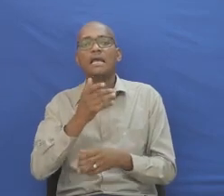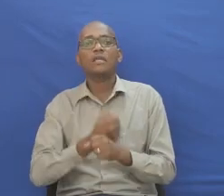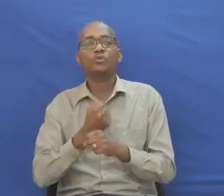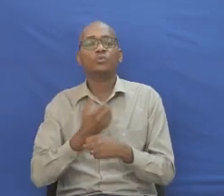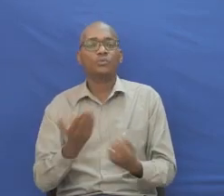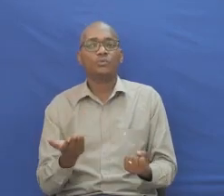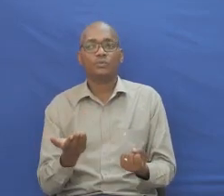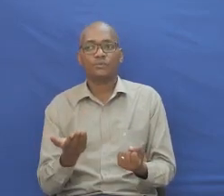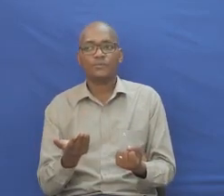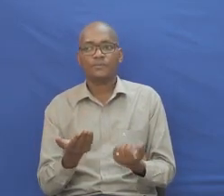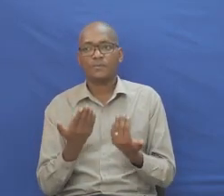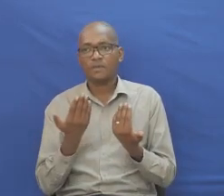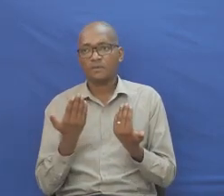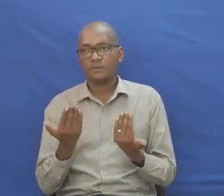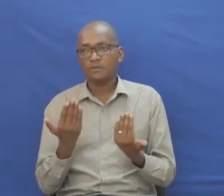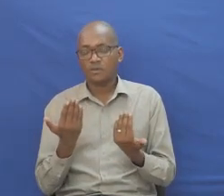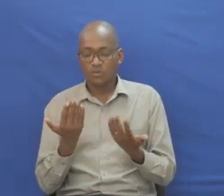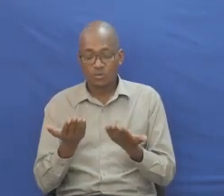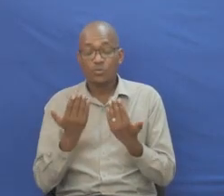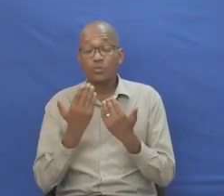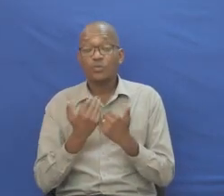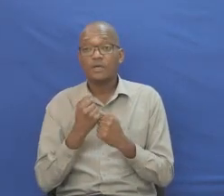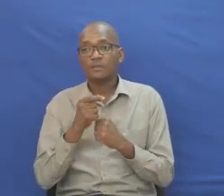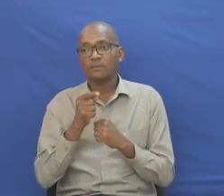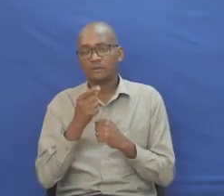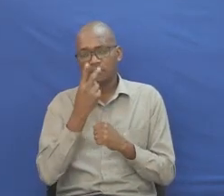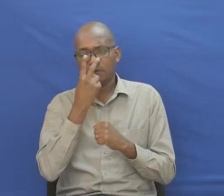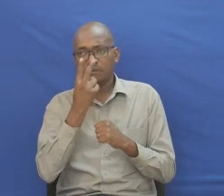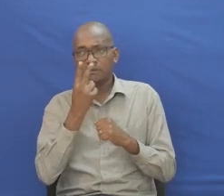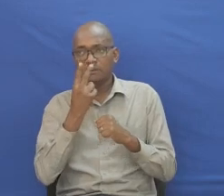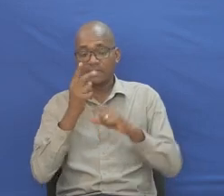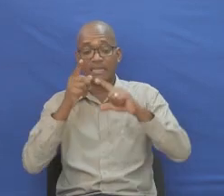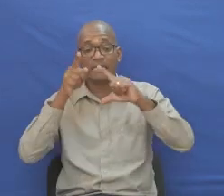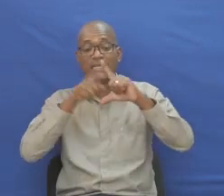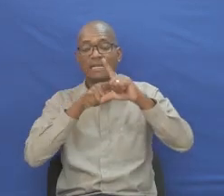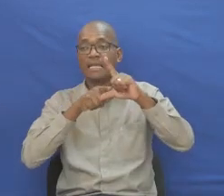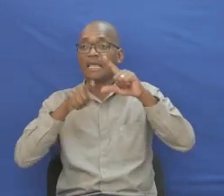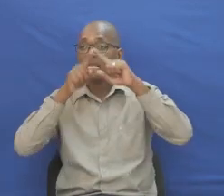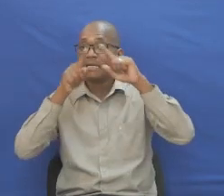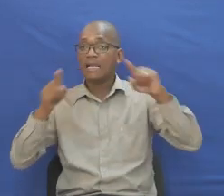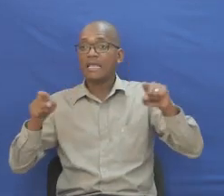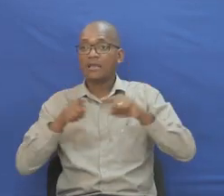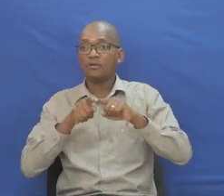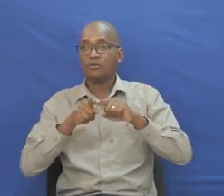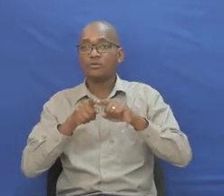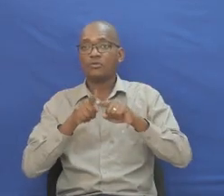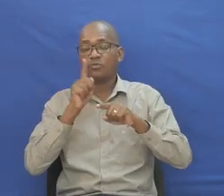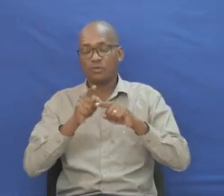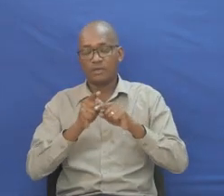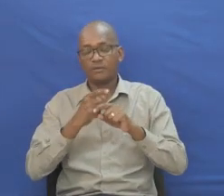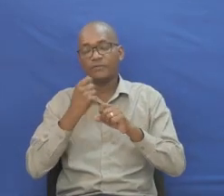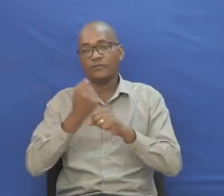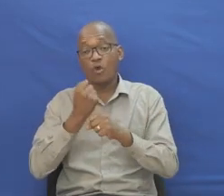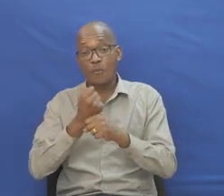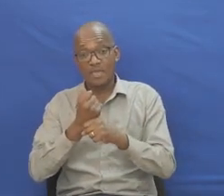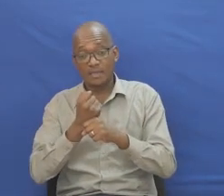line in this this scalene triangle, in which is going to be forming 90 degrees with